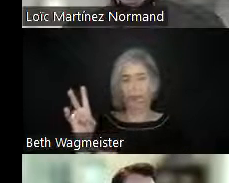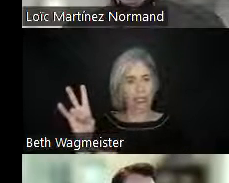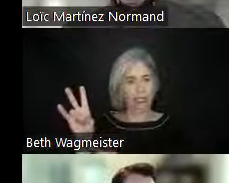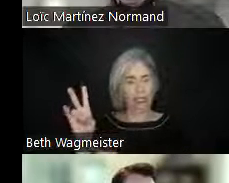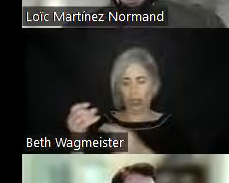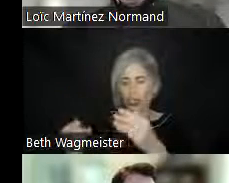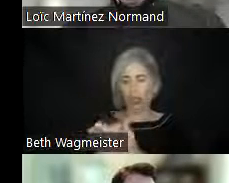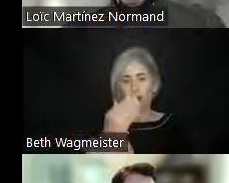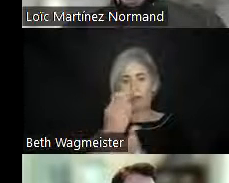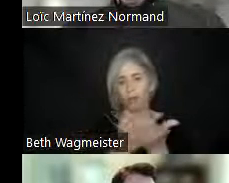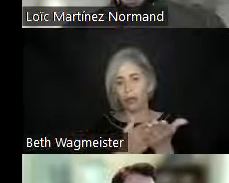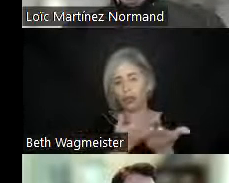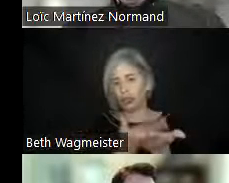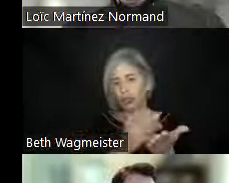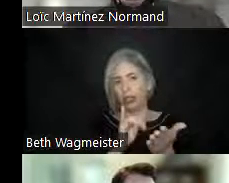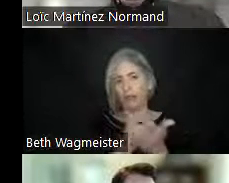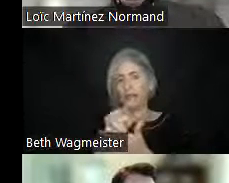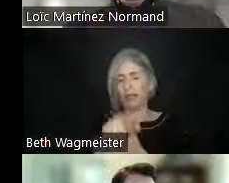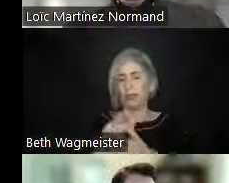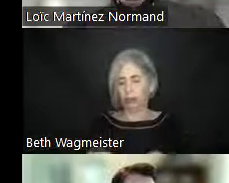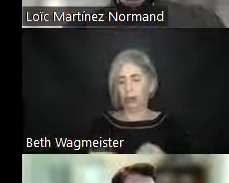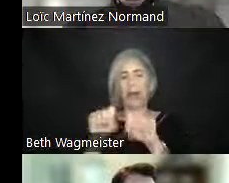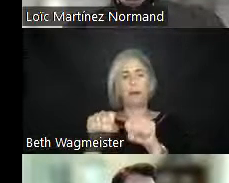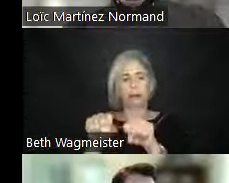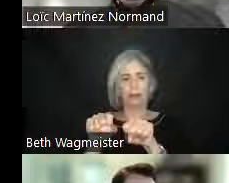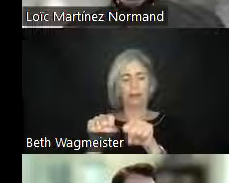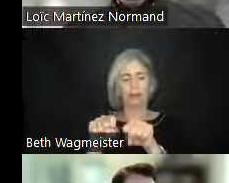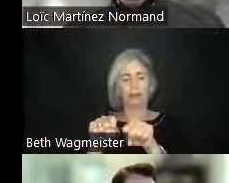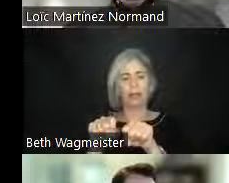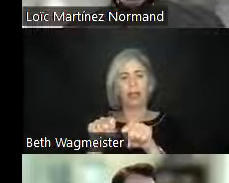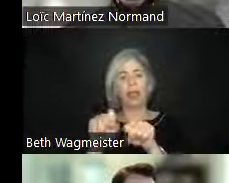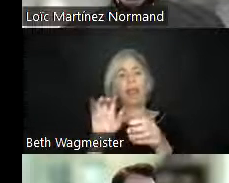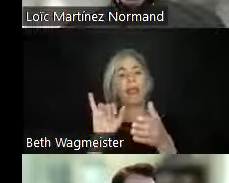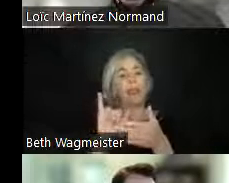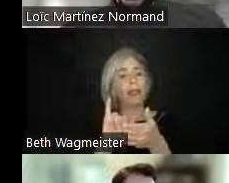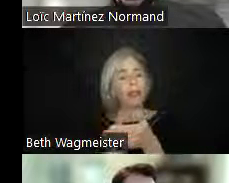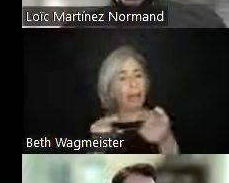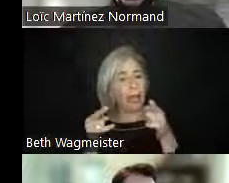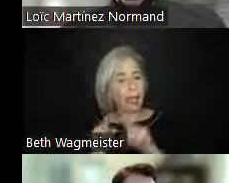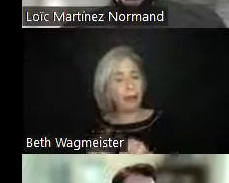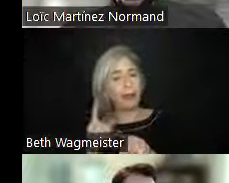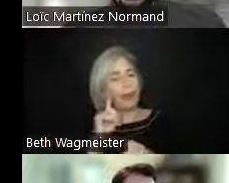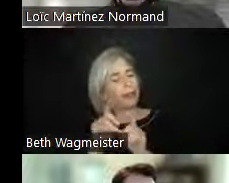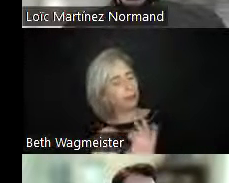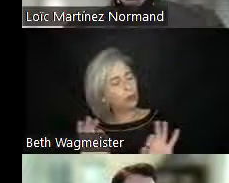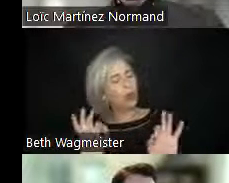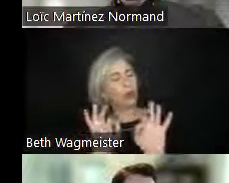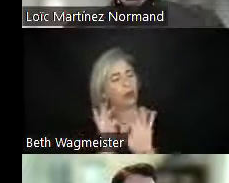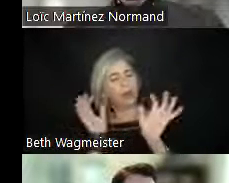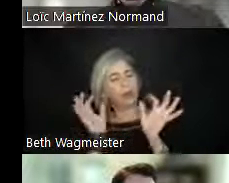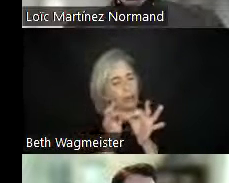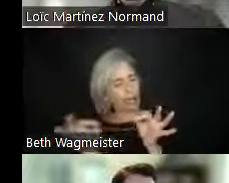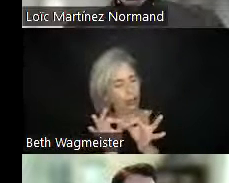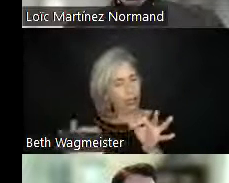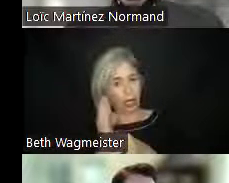version of the directive entered into force or was adopted. And that is something that I think is worth mentioning,